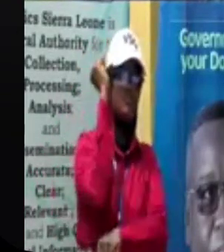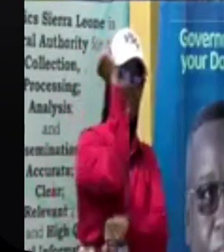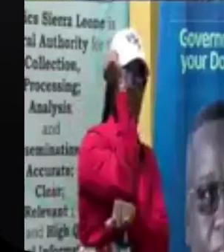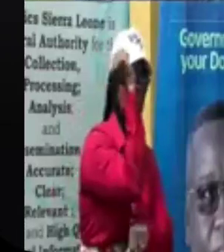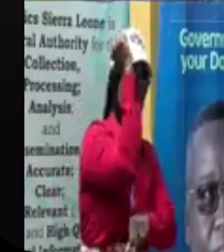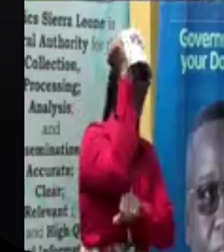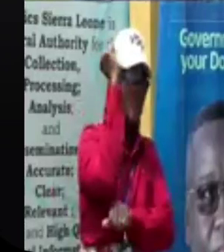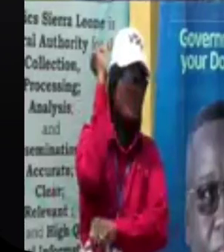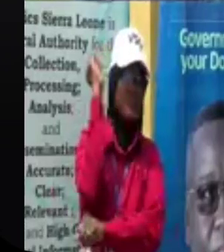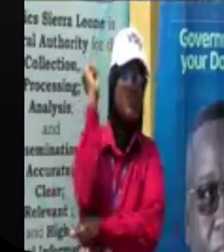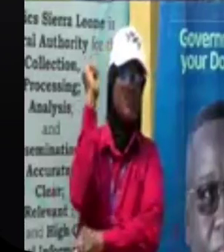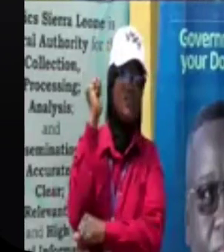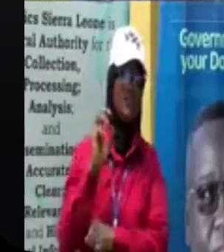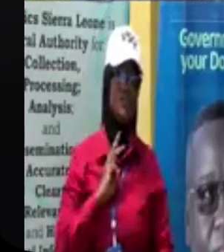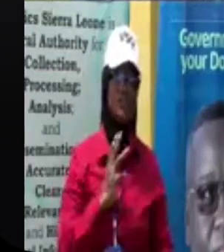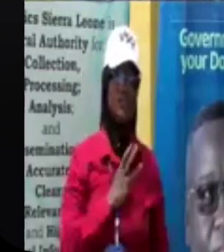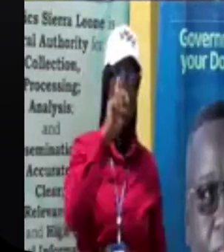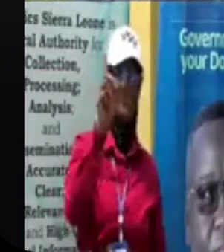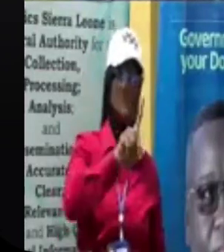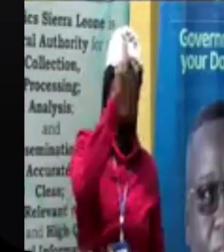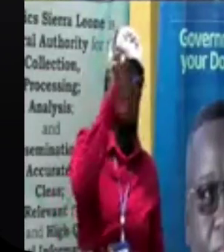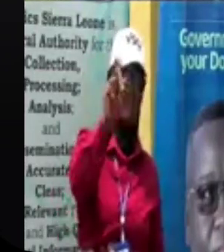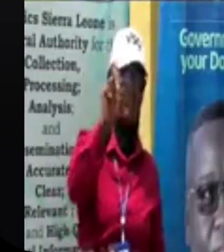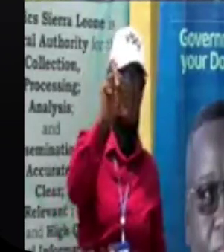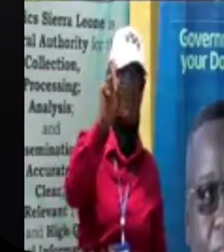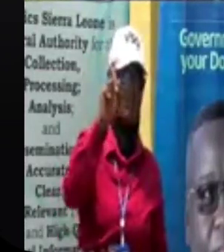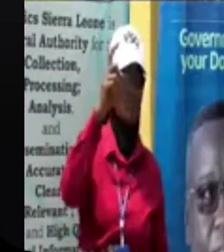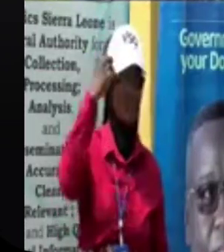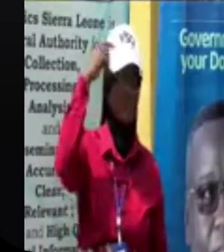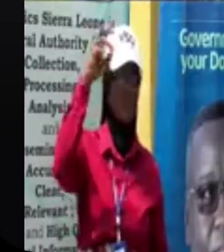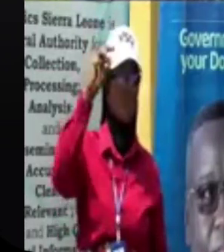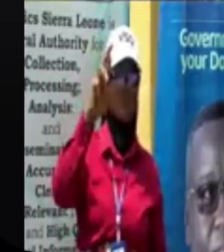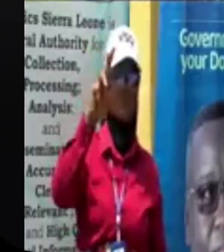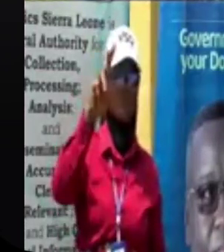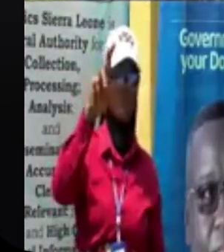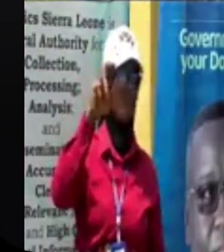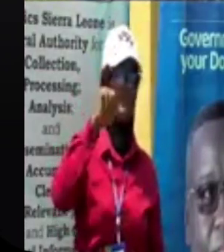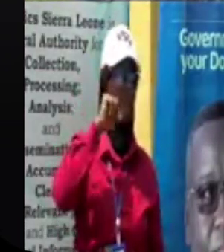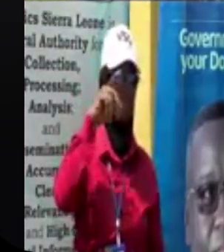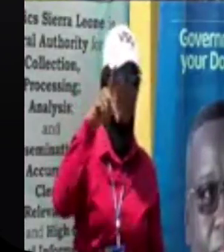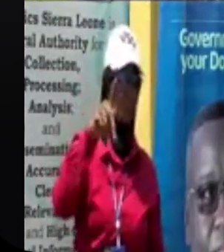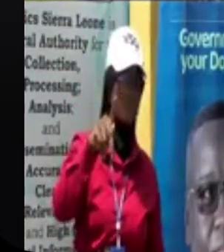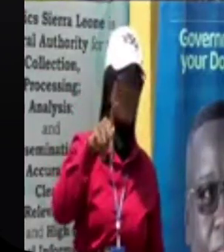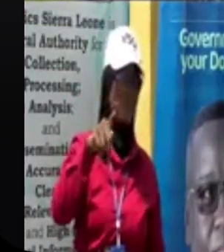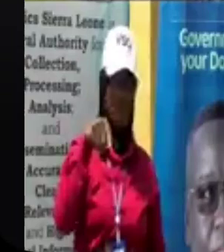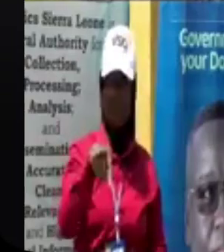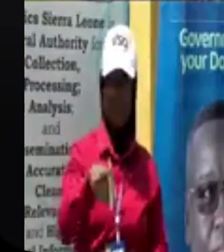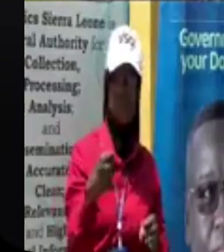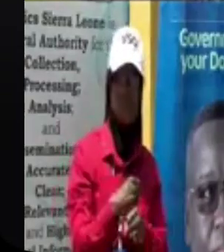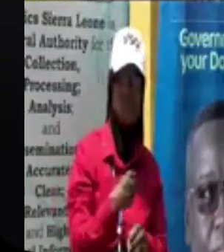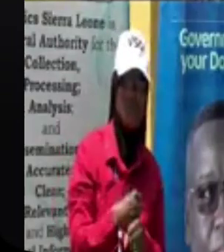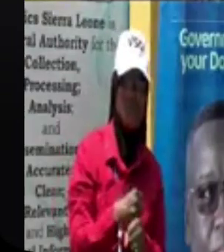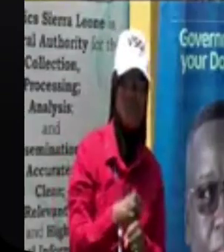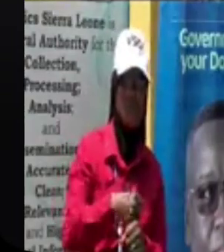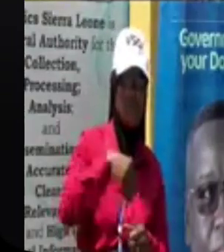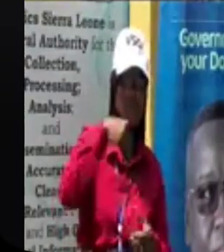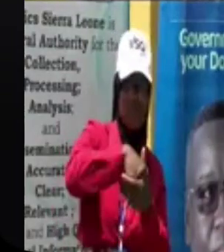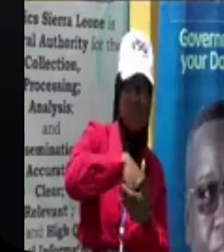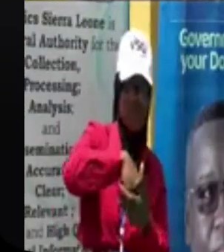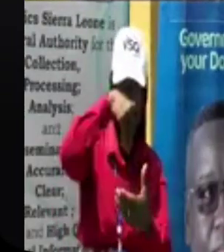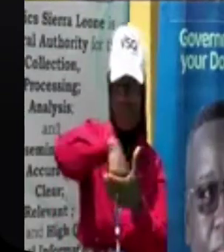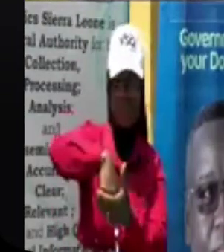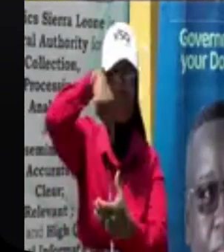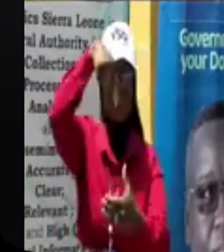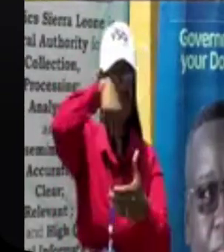erect, we get question mark on them because they're not well concrete, they're not use concrete for them. They dig shallow,